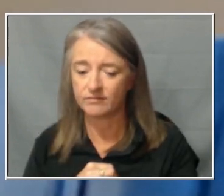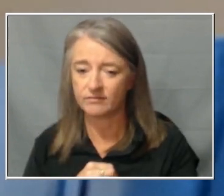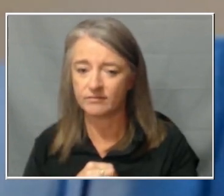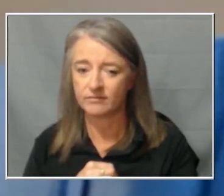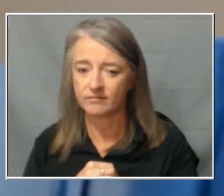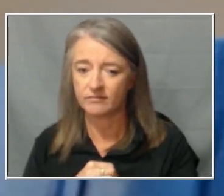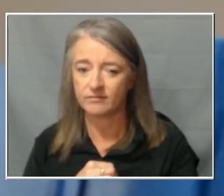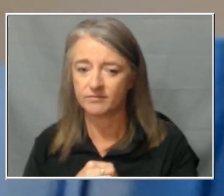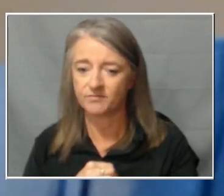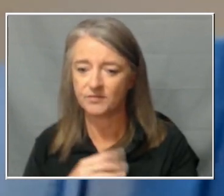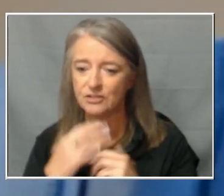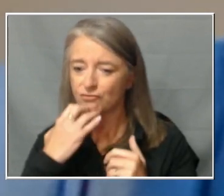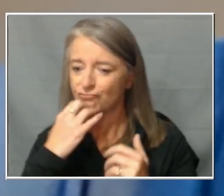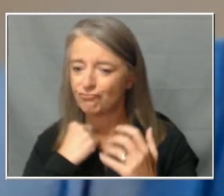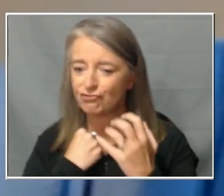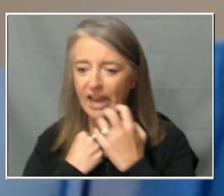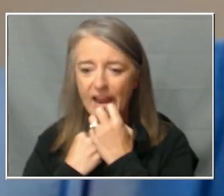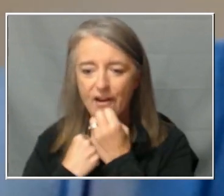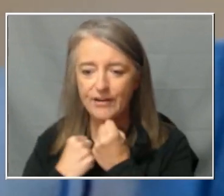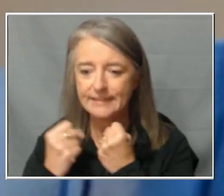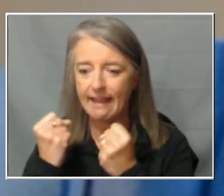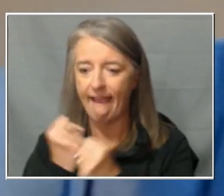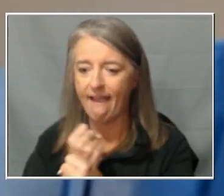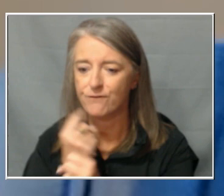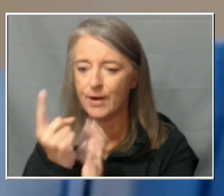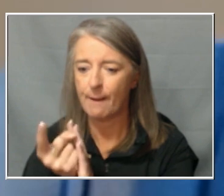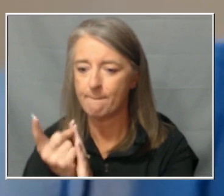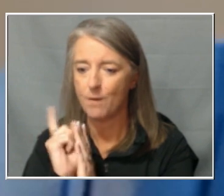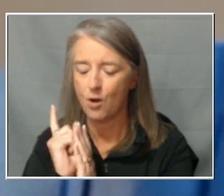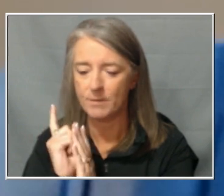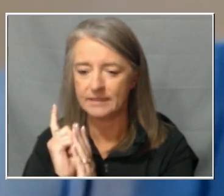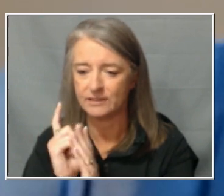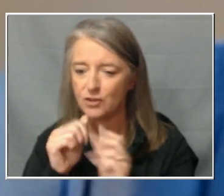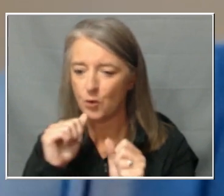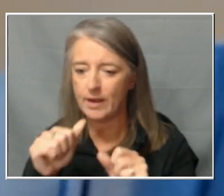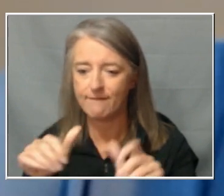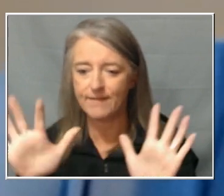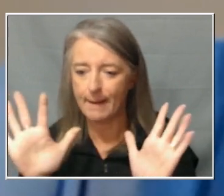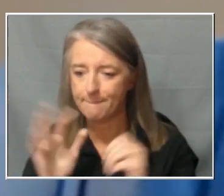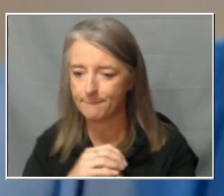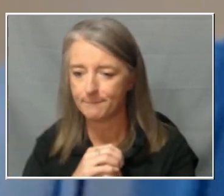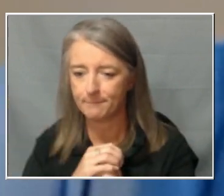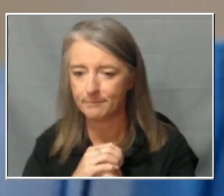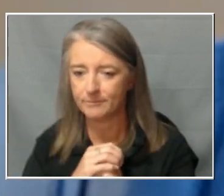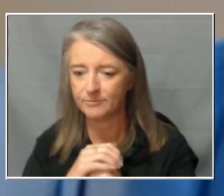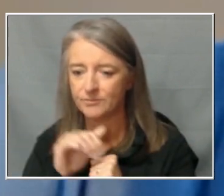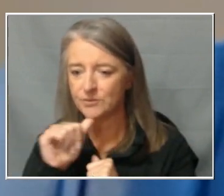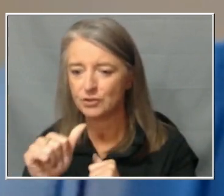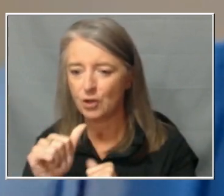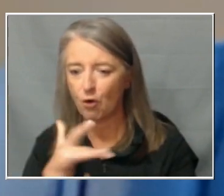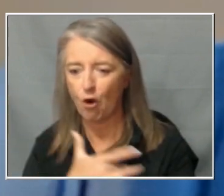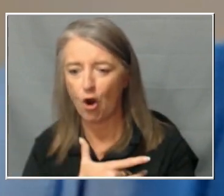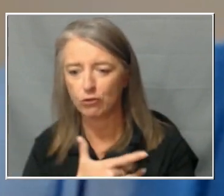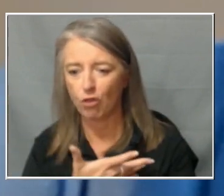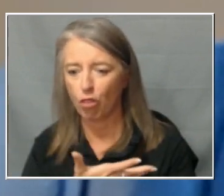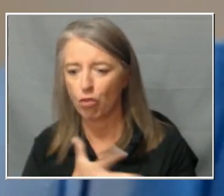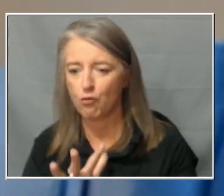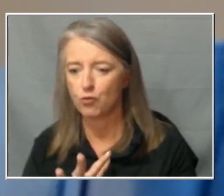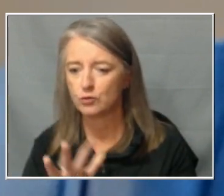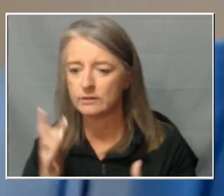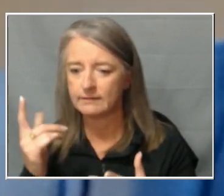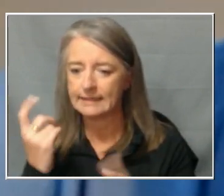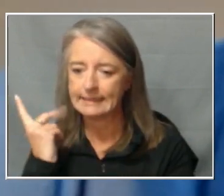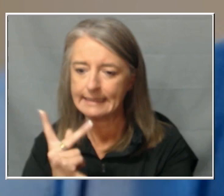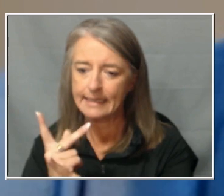Chase after every moment that you can. Don't let it slip by. Don't give up. Don't lose heart. Keep your